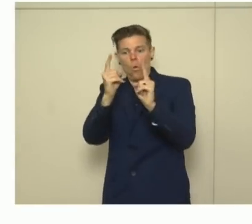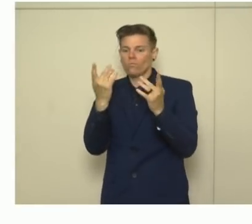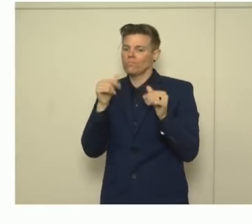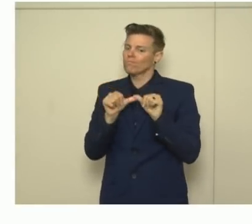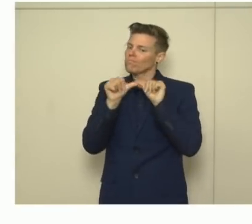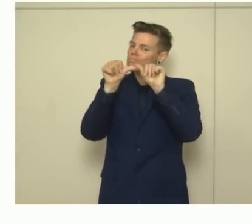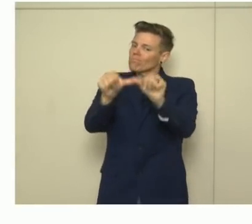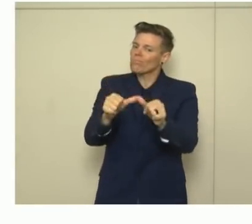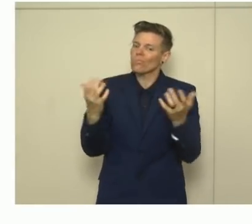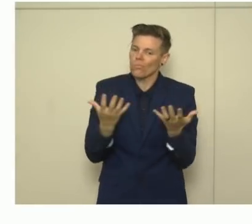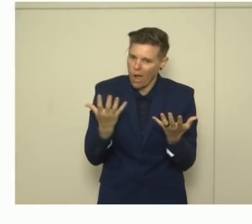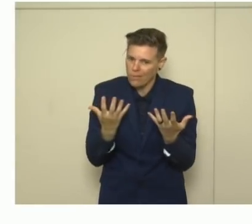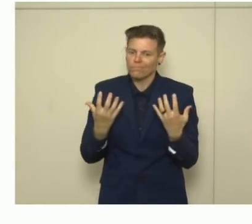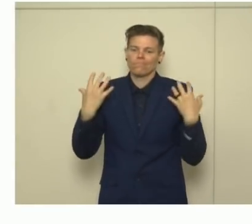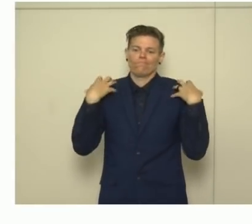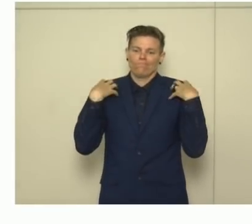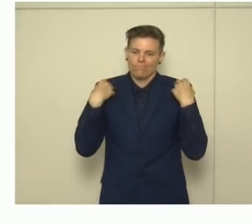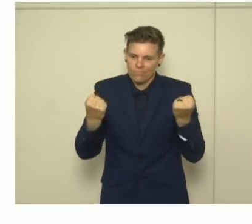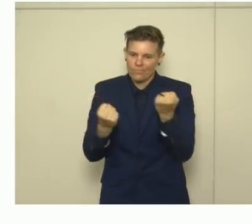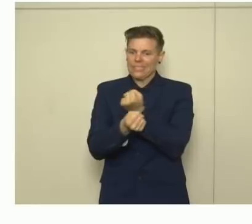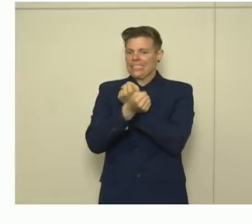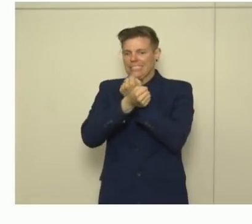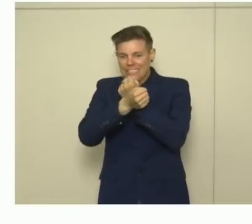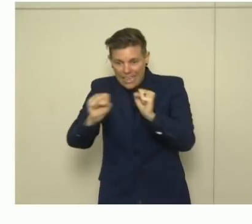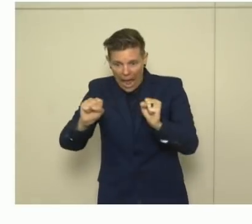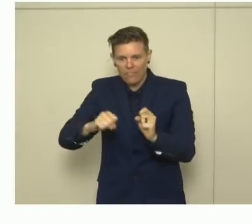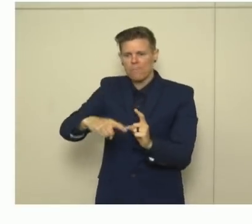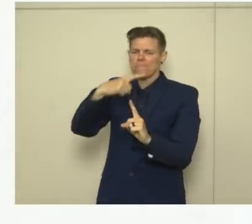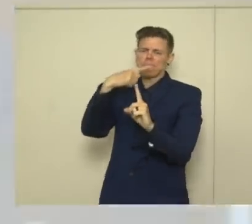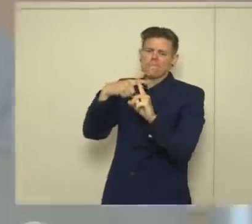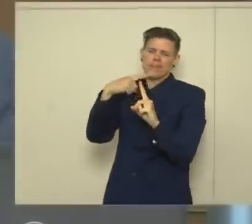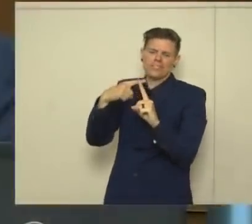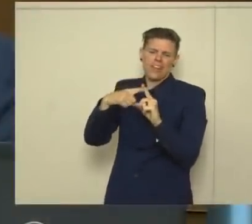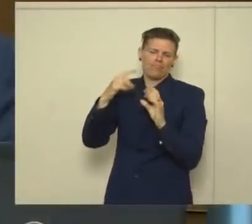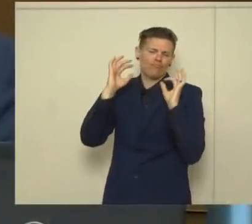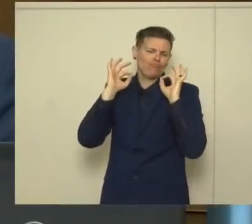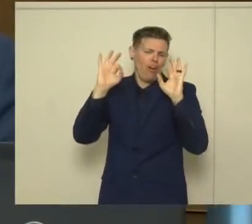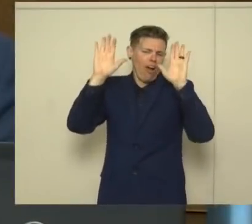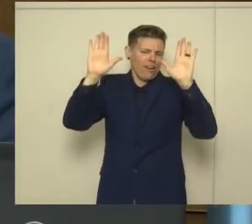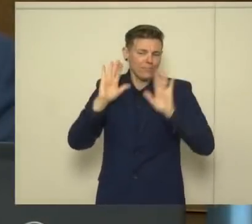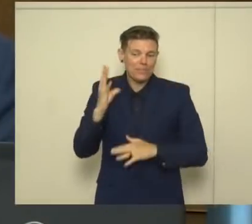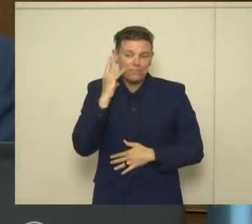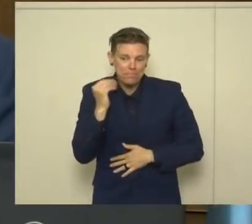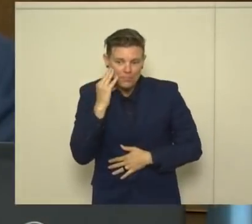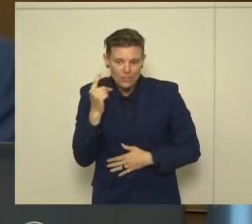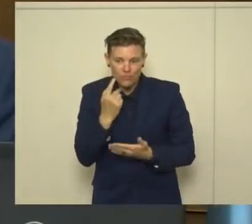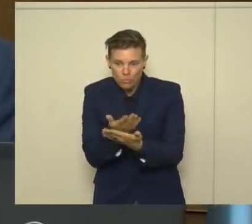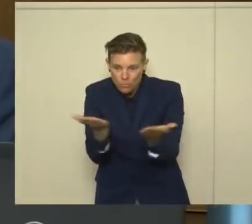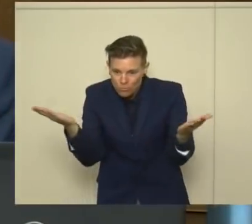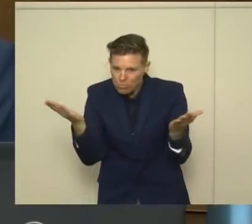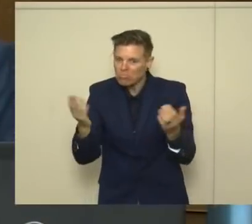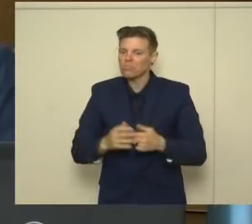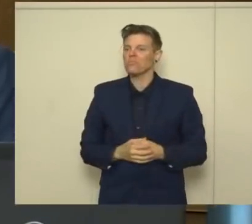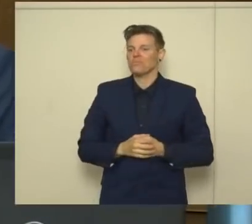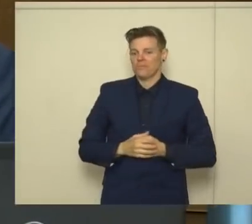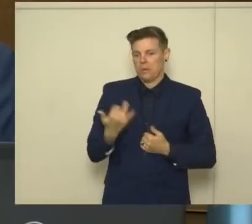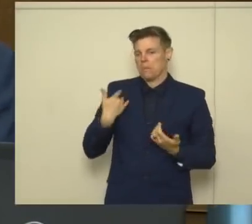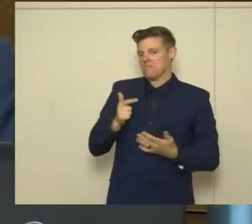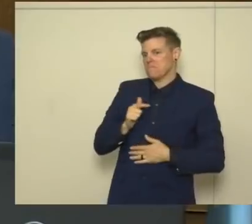turn it back over to Dr. Scrace, who will give a little bit more context around the health and safety aspects of this.